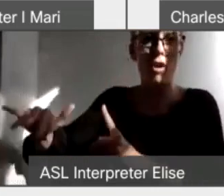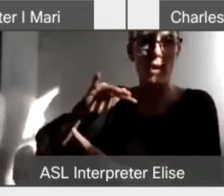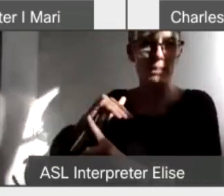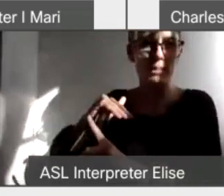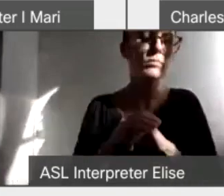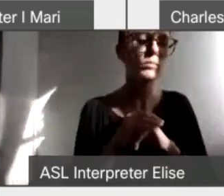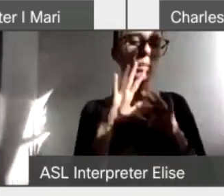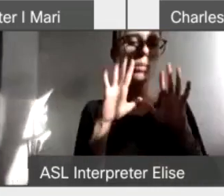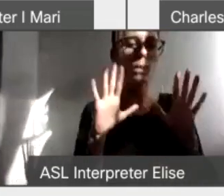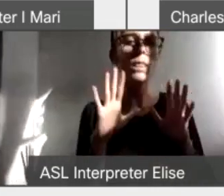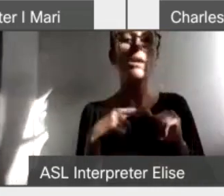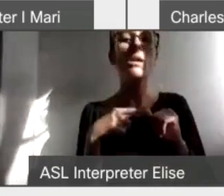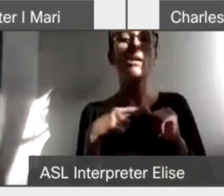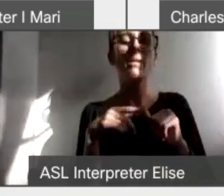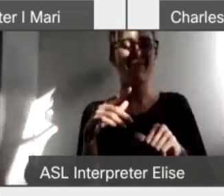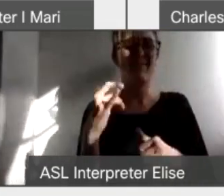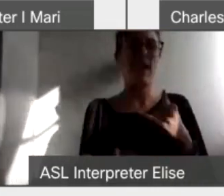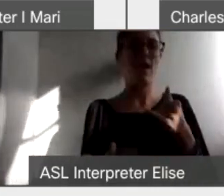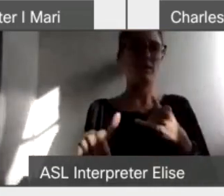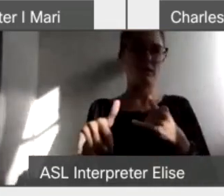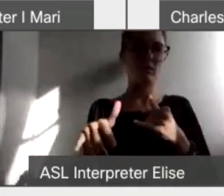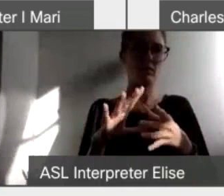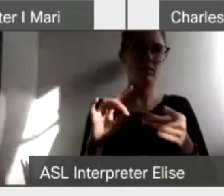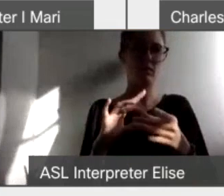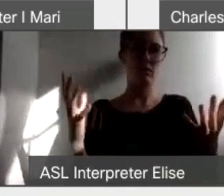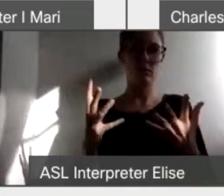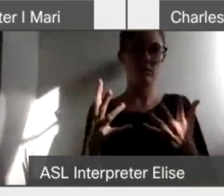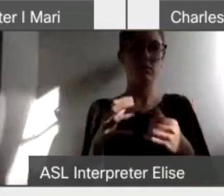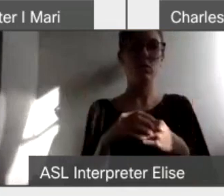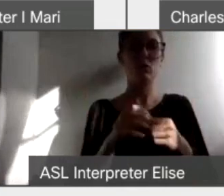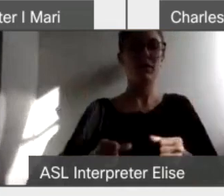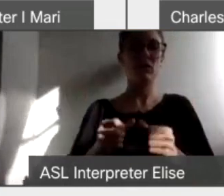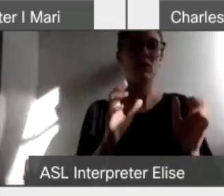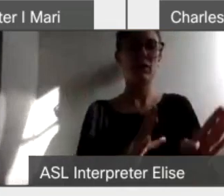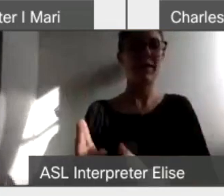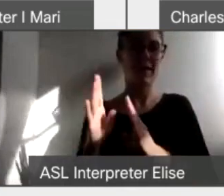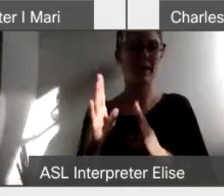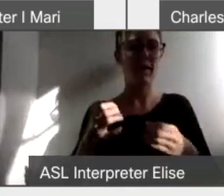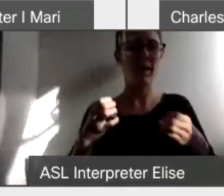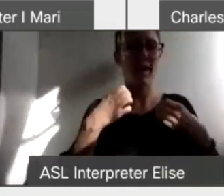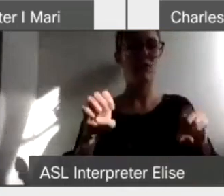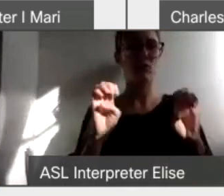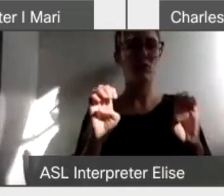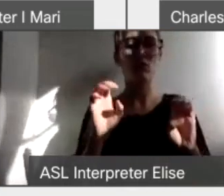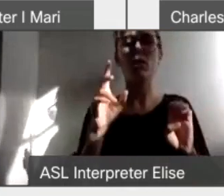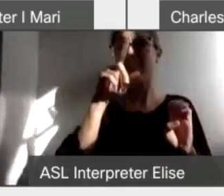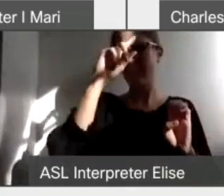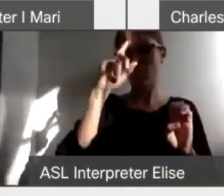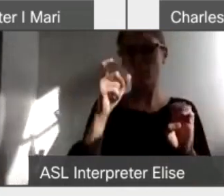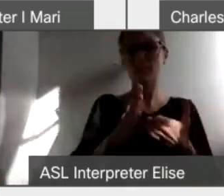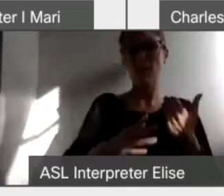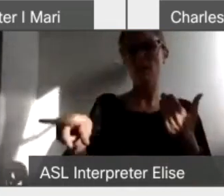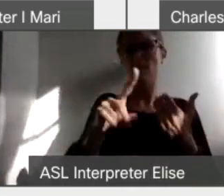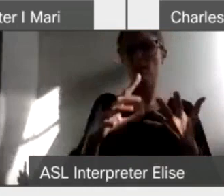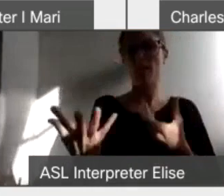that I'll touch on, and I think it also touches on the workforce, is our sort of strategic planning efforts. Over the summer, some of you may have been involved